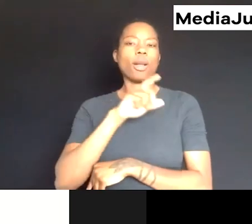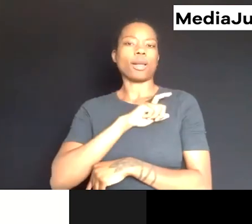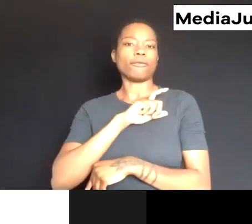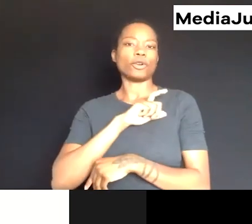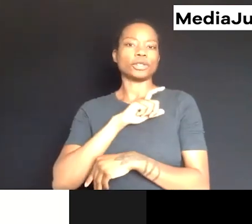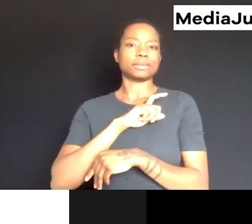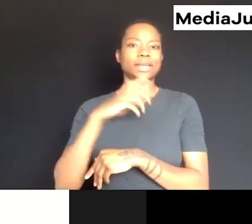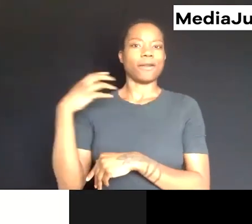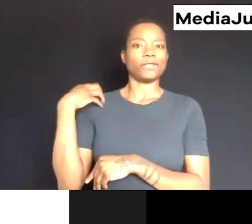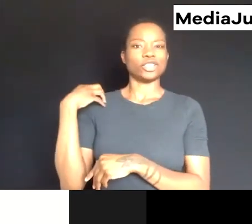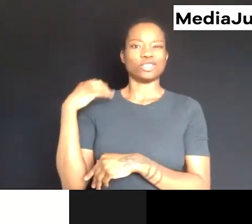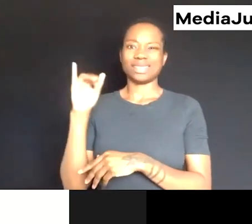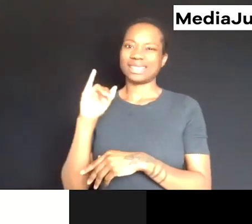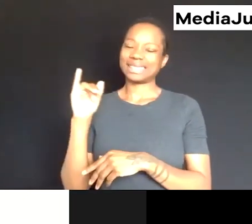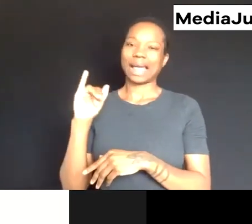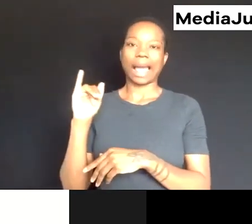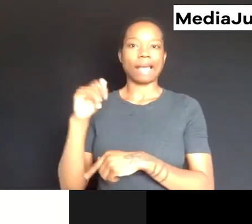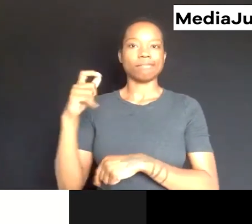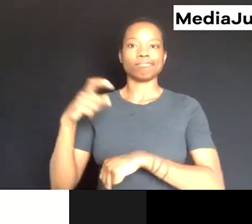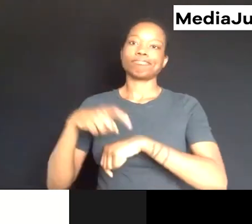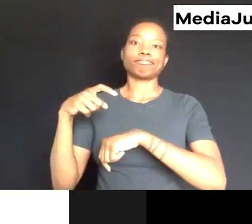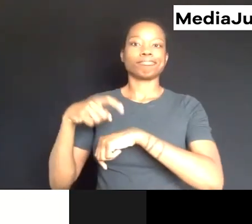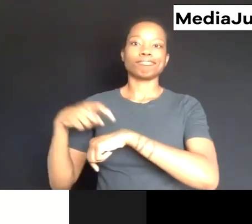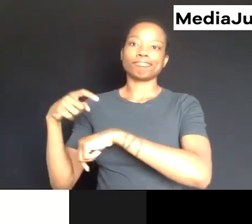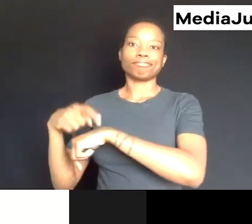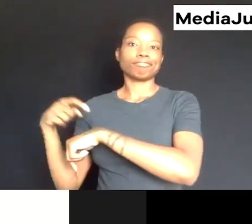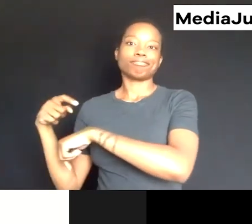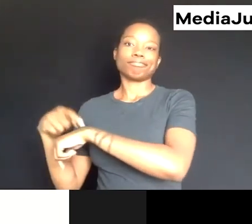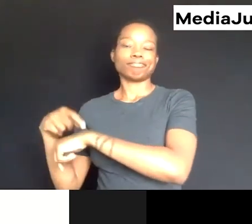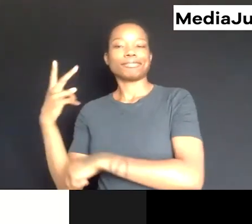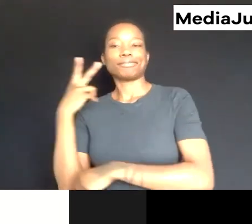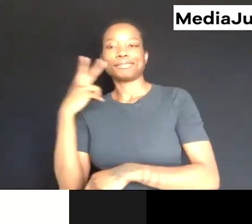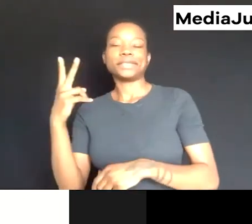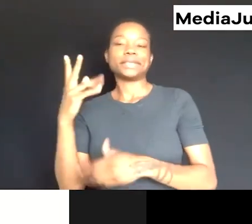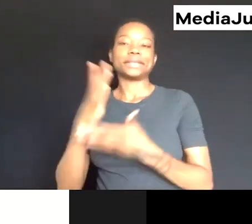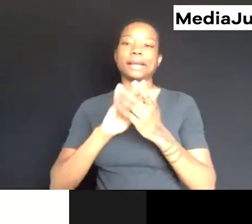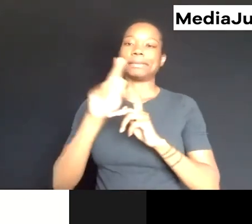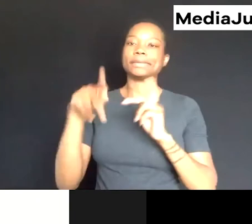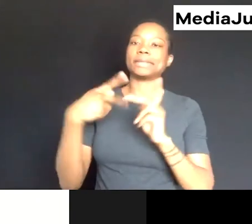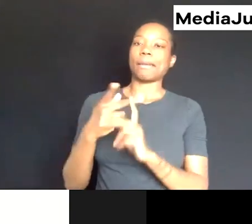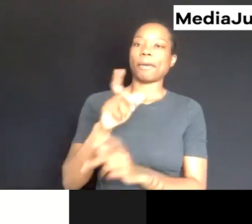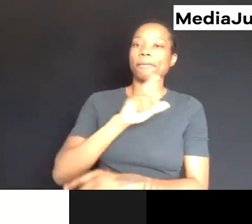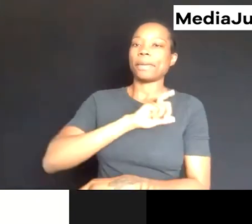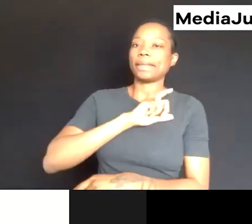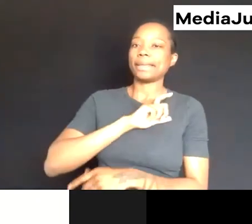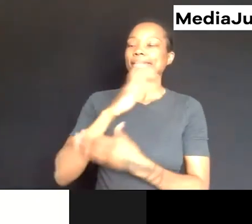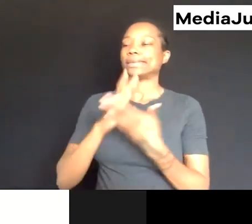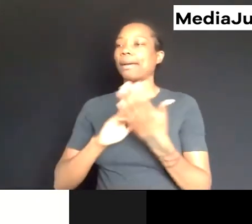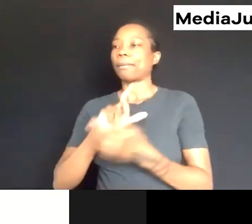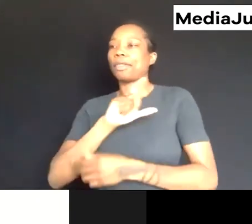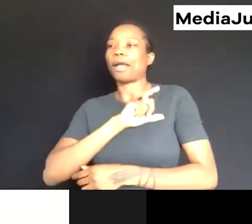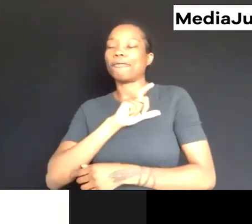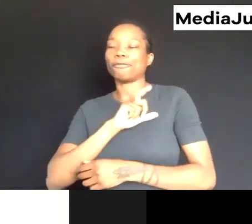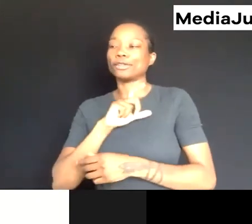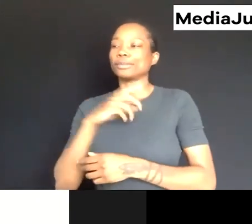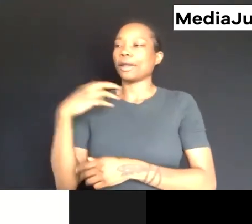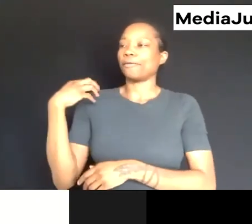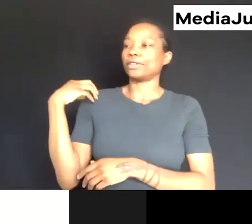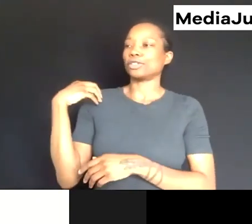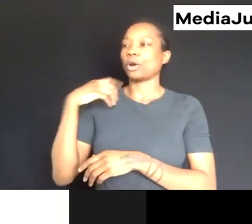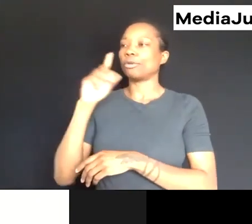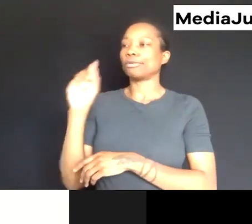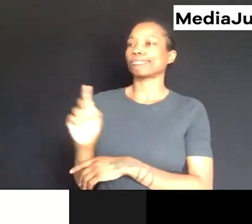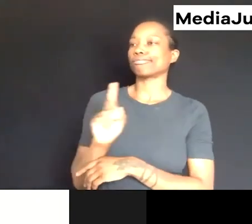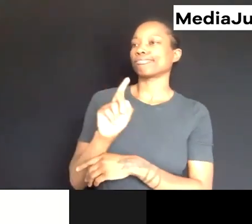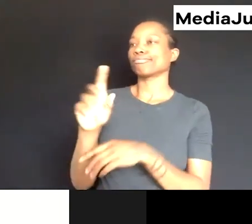see at least some sort of former police, some, you know, some law enforcement official commenting on the killing